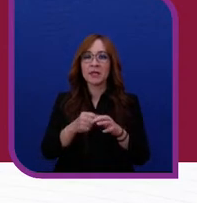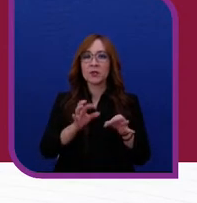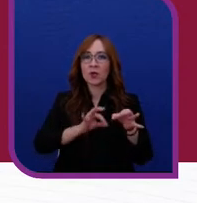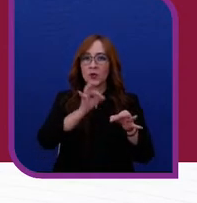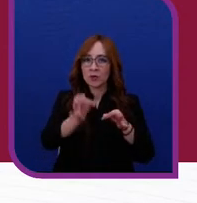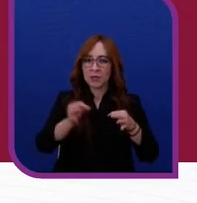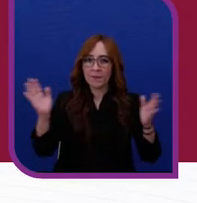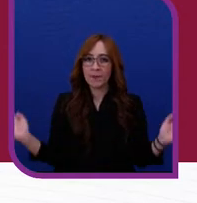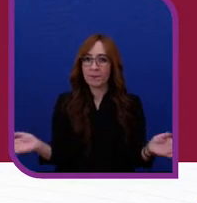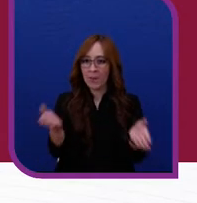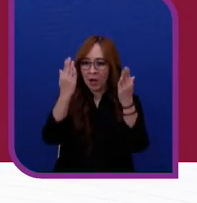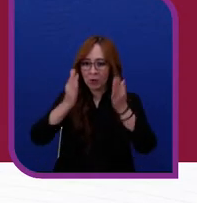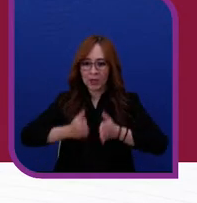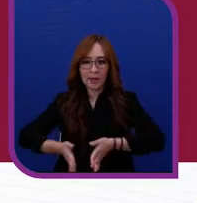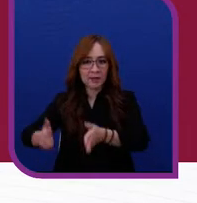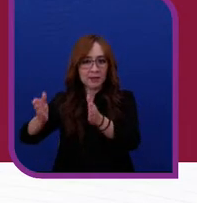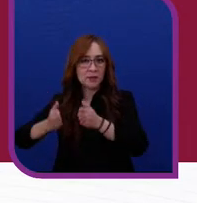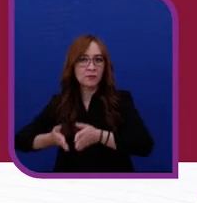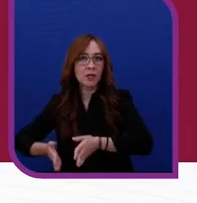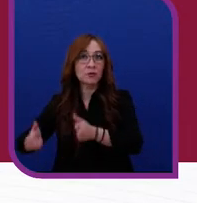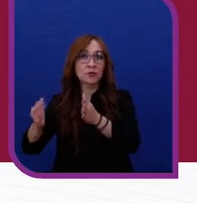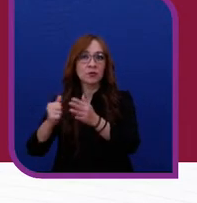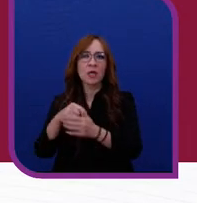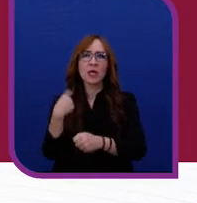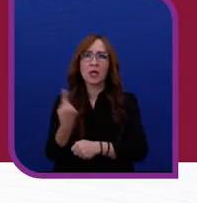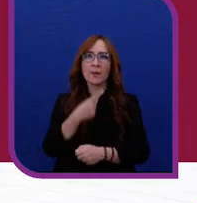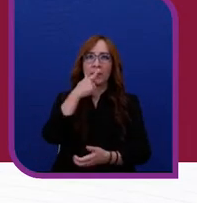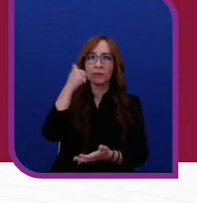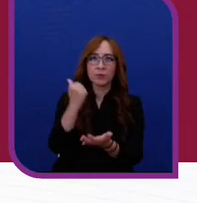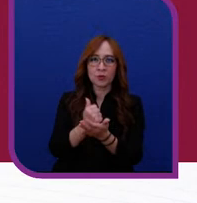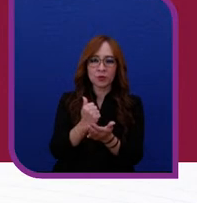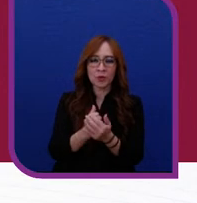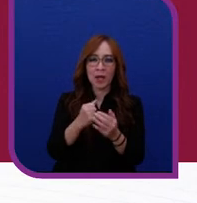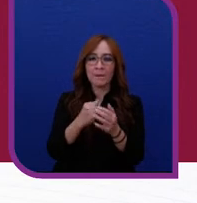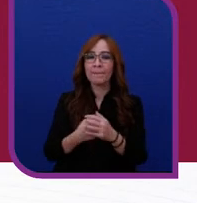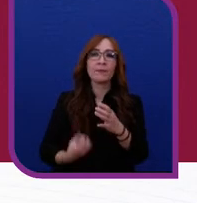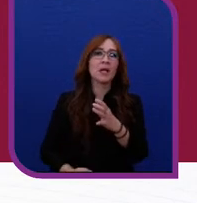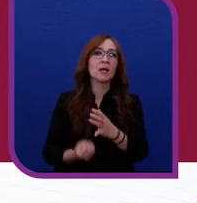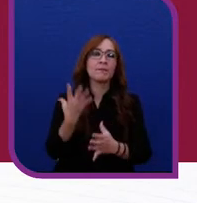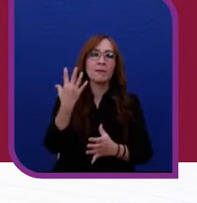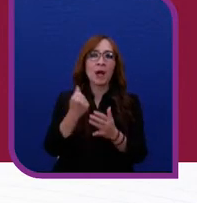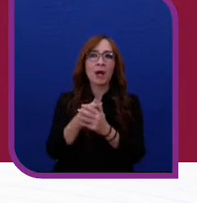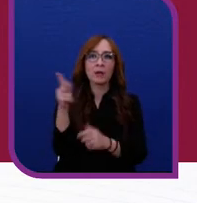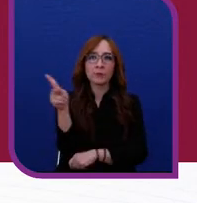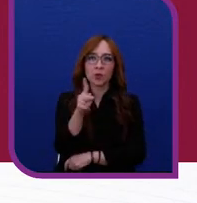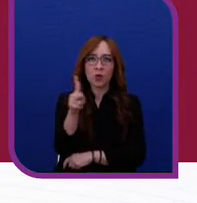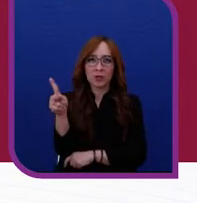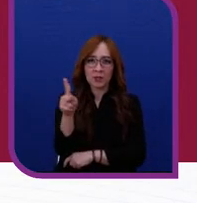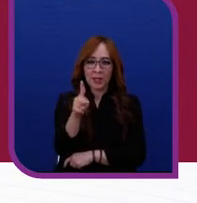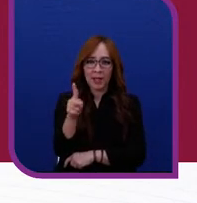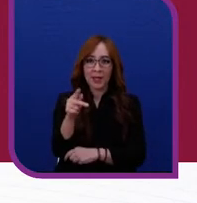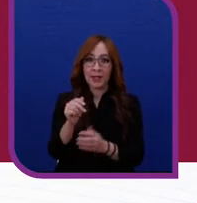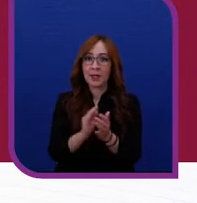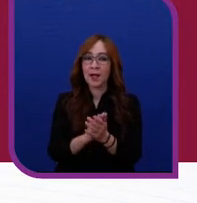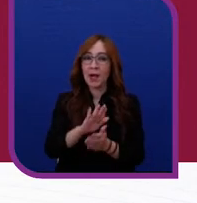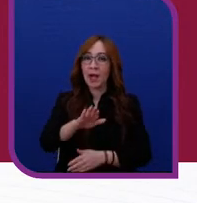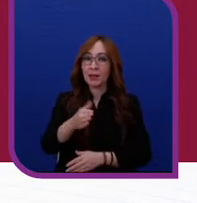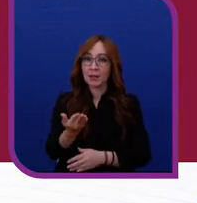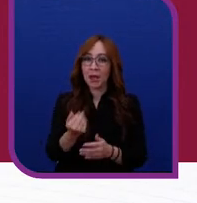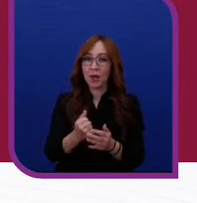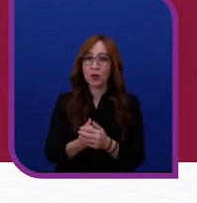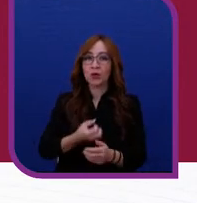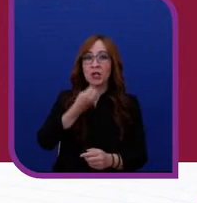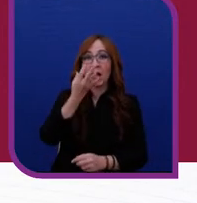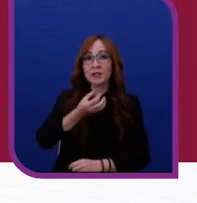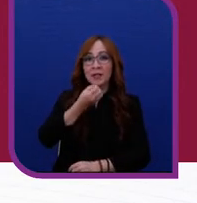a project development and advisory sodet since our insertion winford